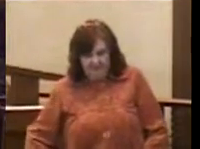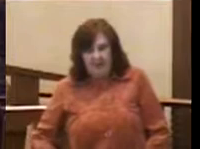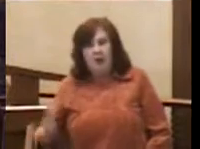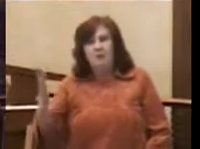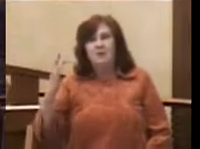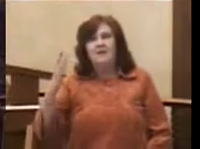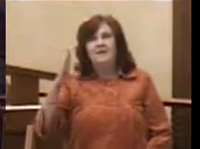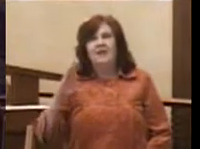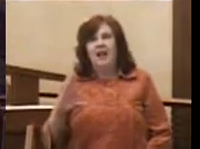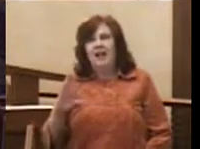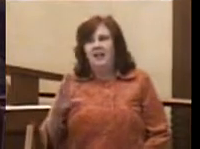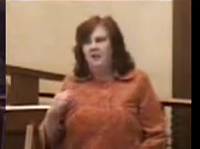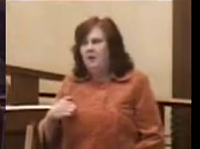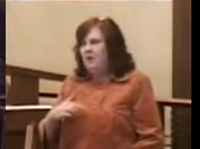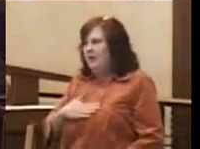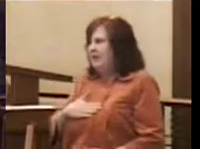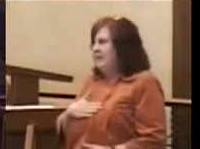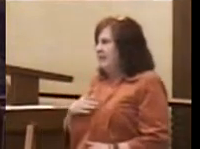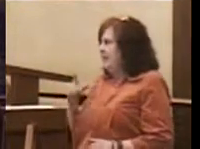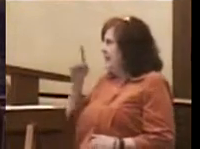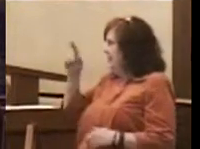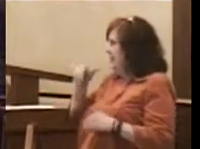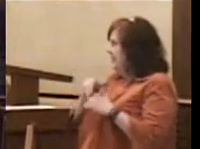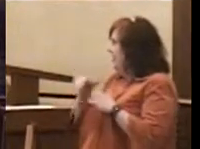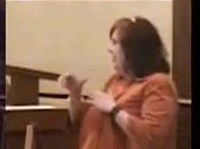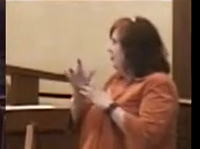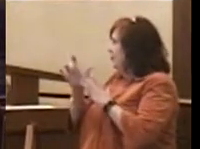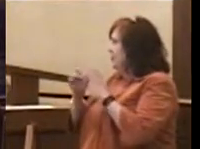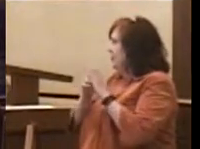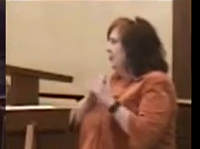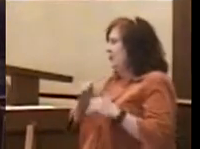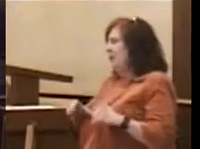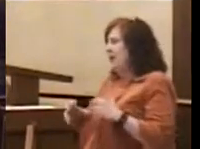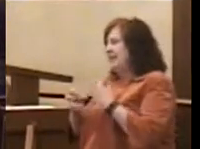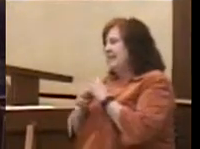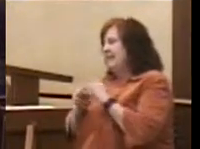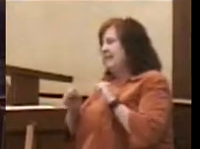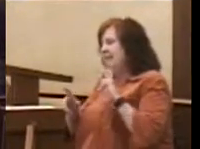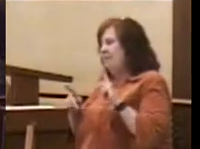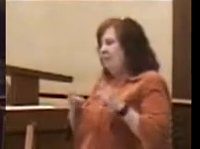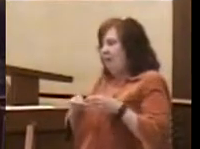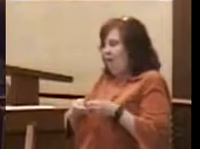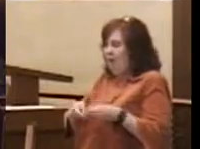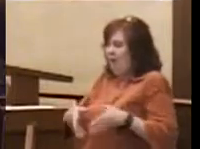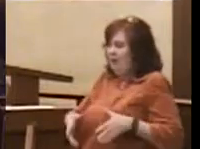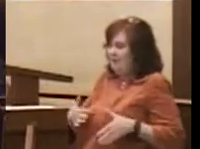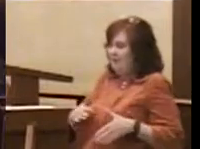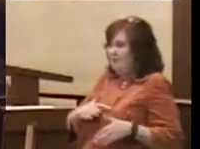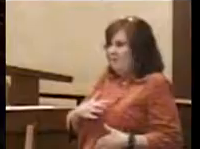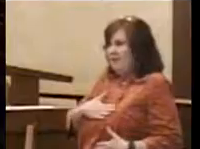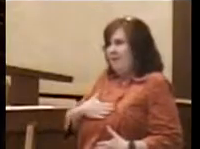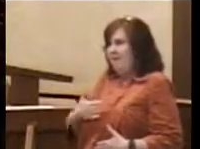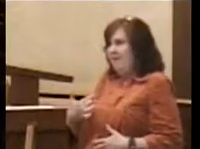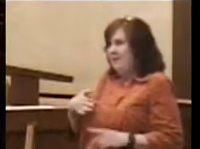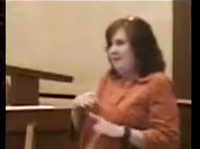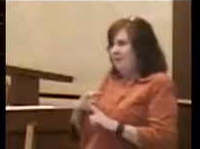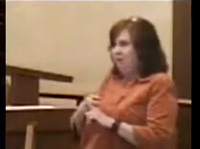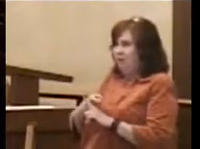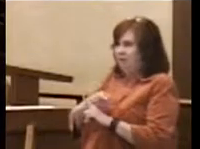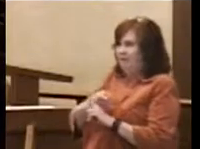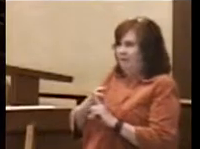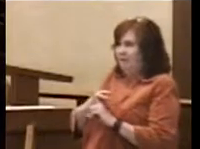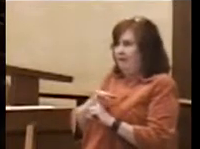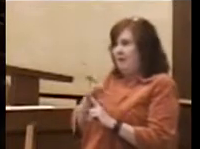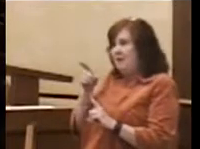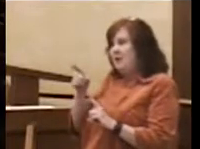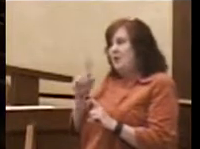Merciful God, you sent Jesus Christ to save the lost. We confess that we have strayed from you